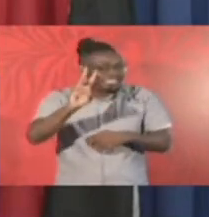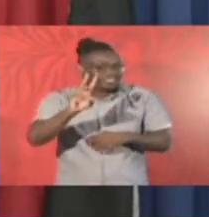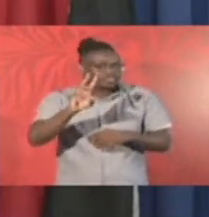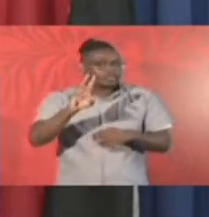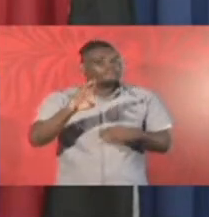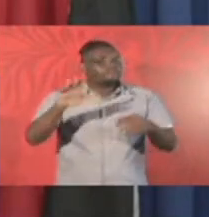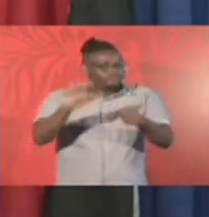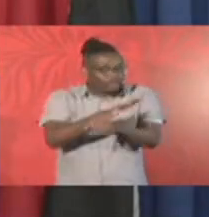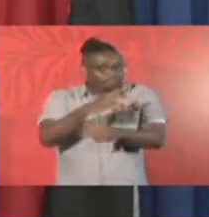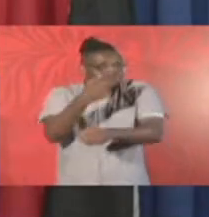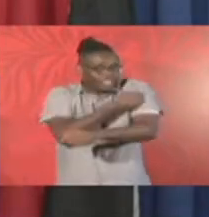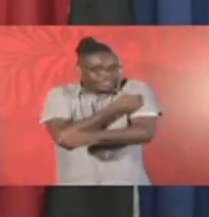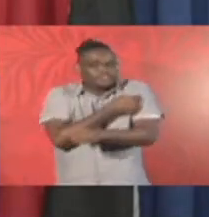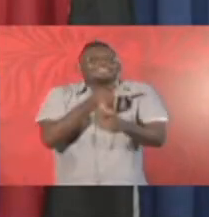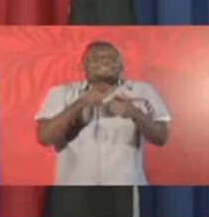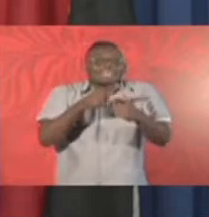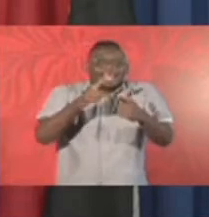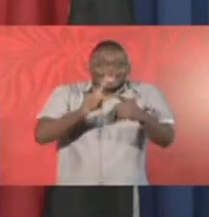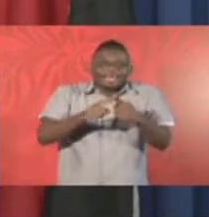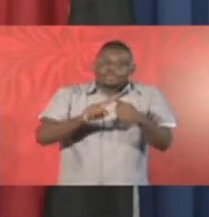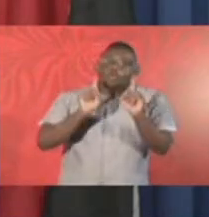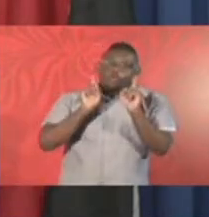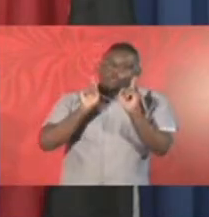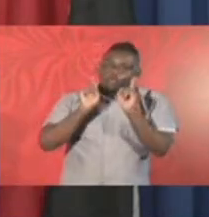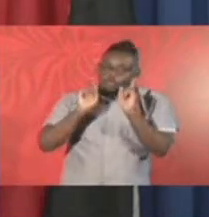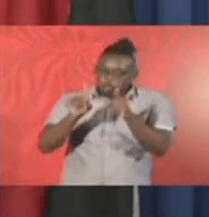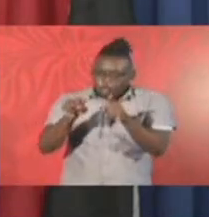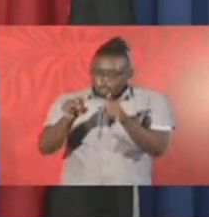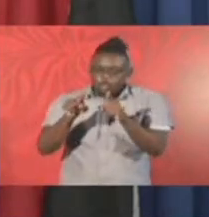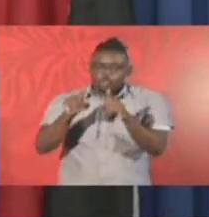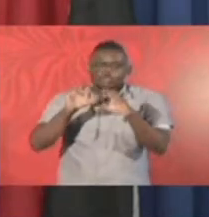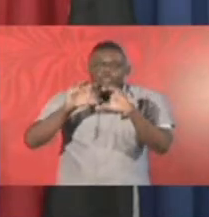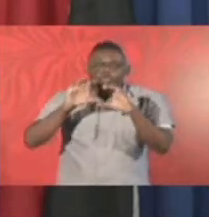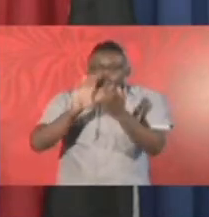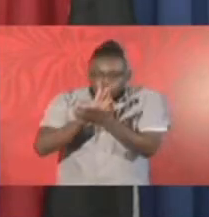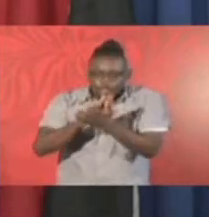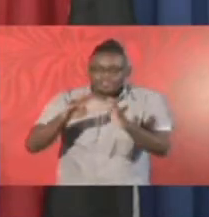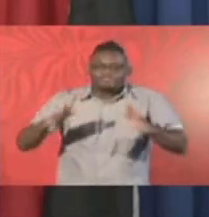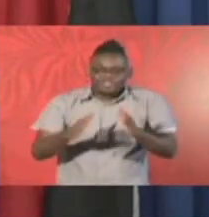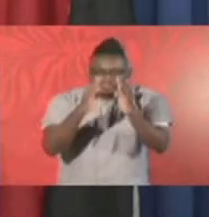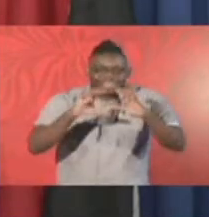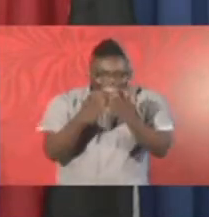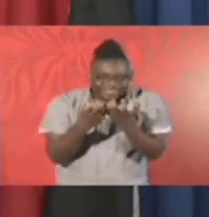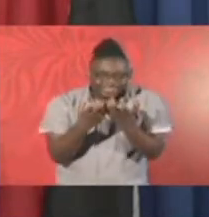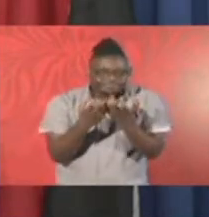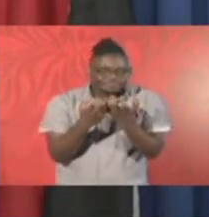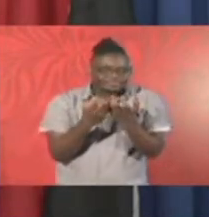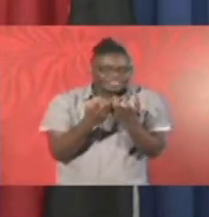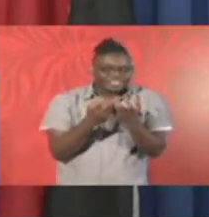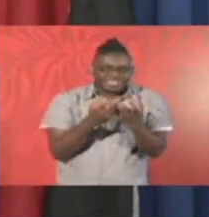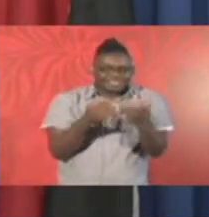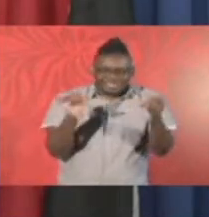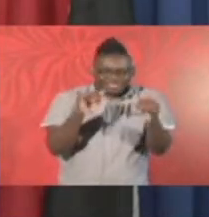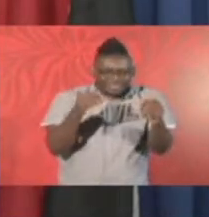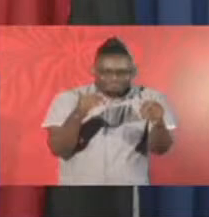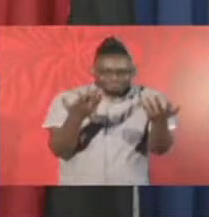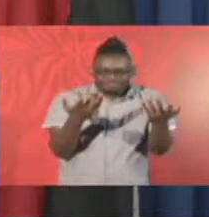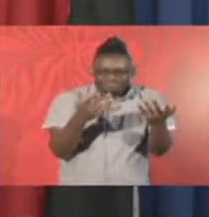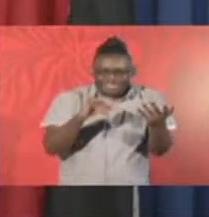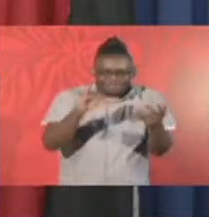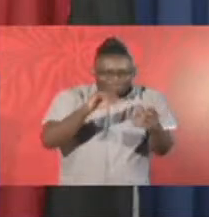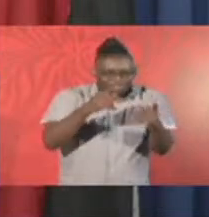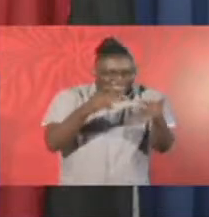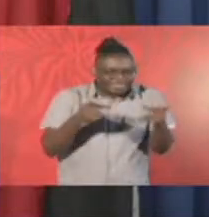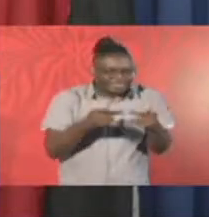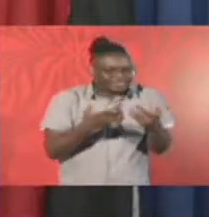to the schoolhouse for face-to-face teaching. So the child can't be in two places at once. So those children who